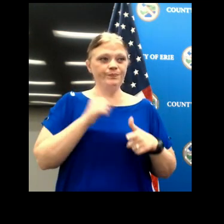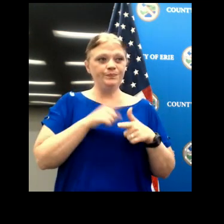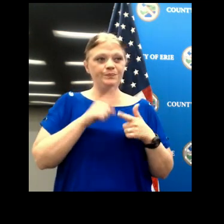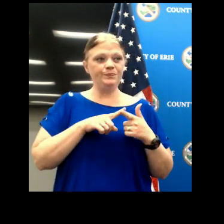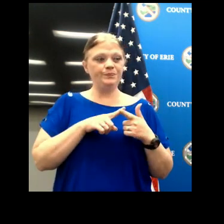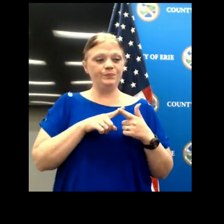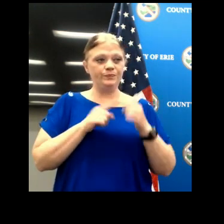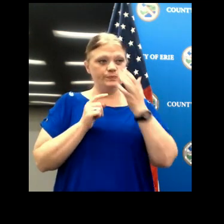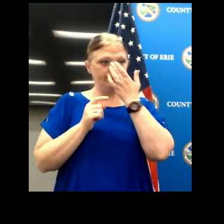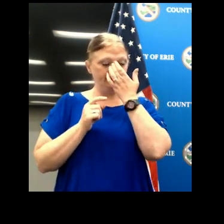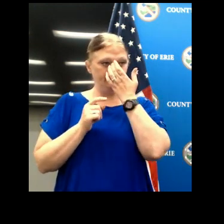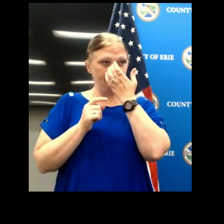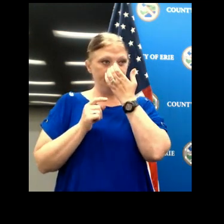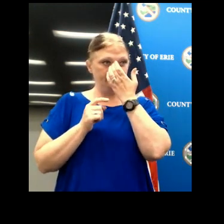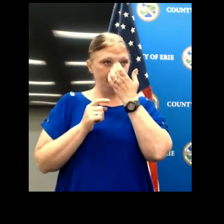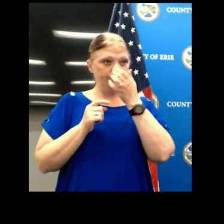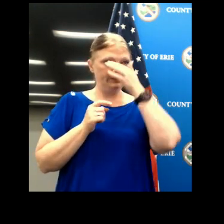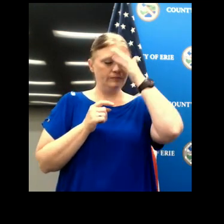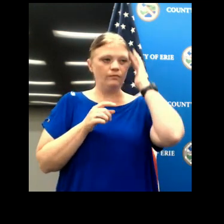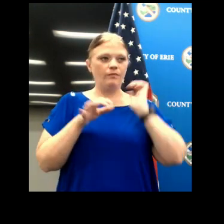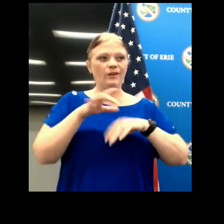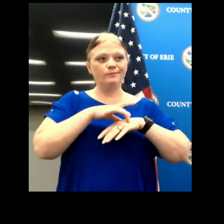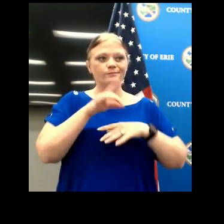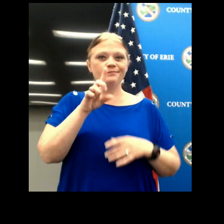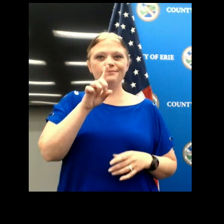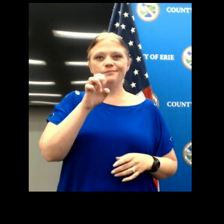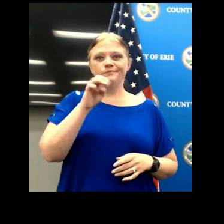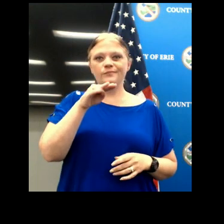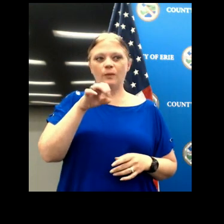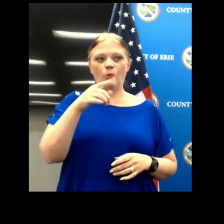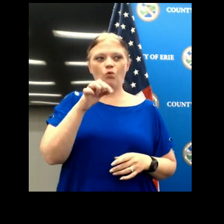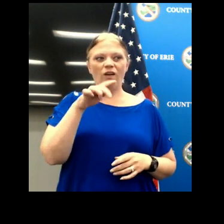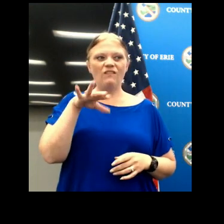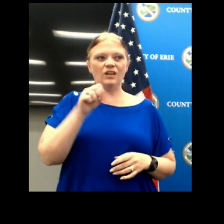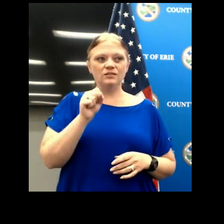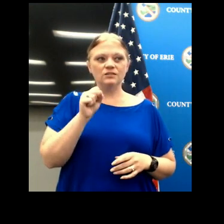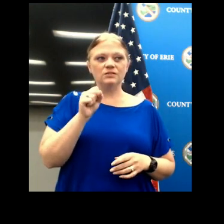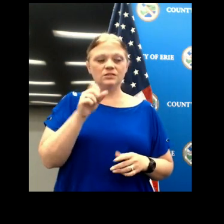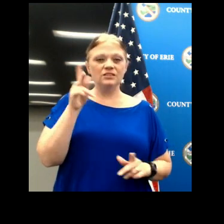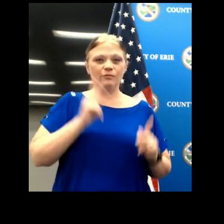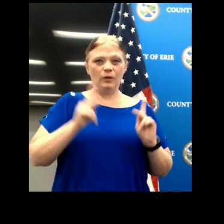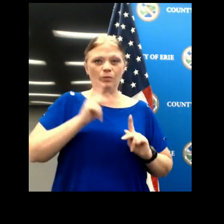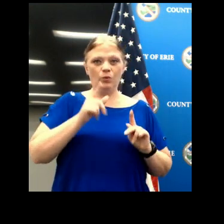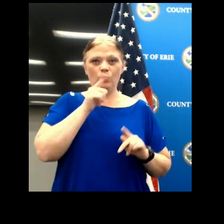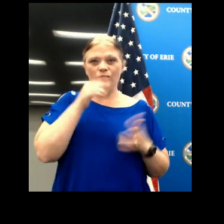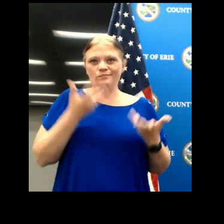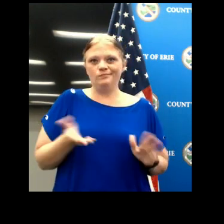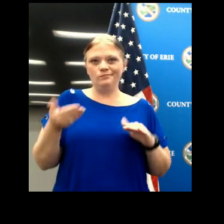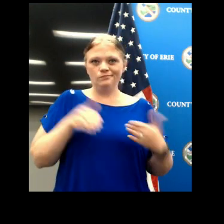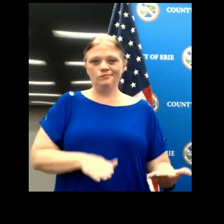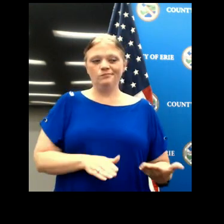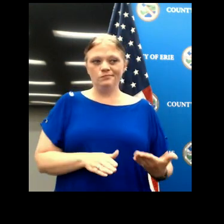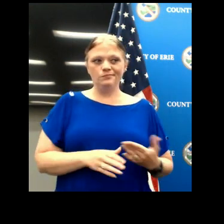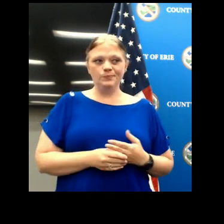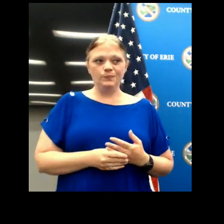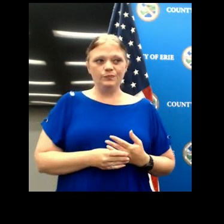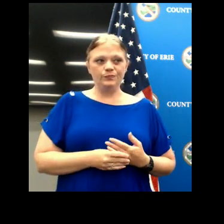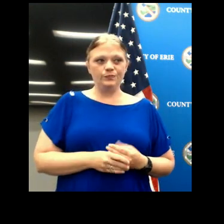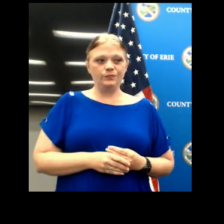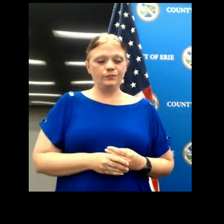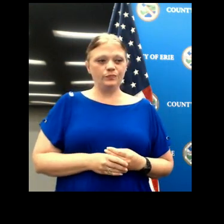the demographics of our Erie County residents who have died of COVID-19. So looking